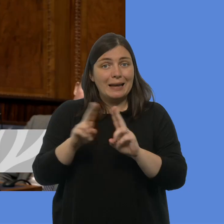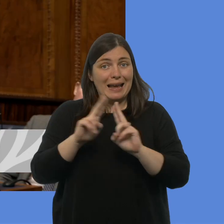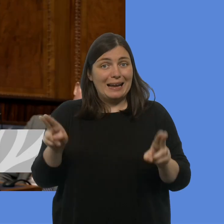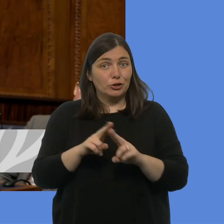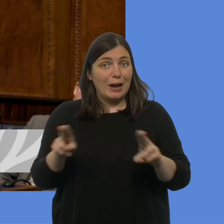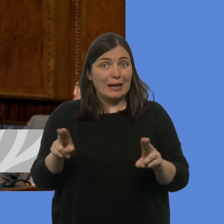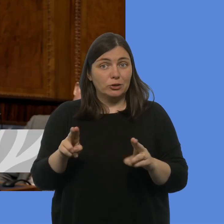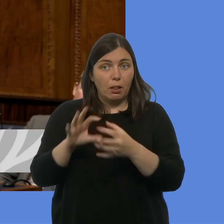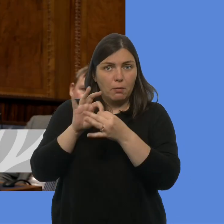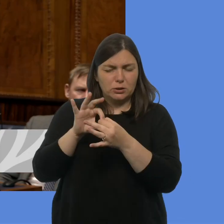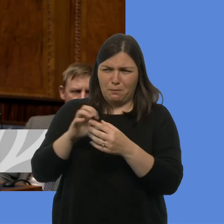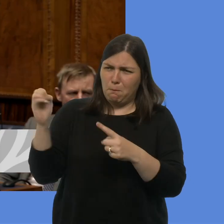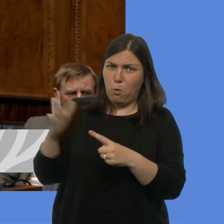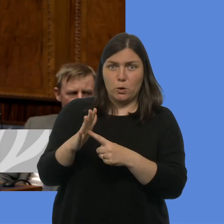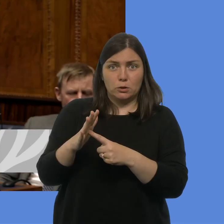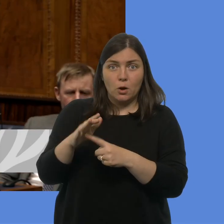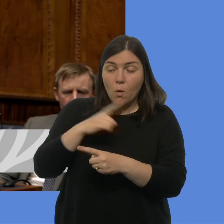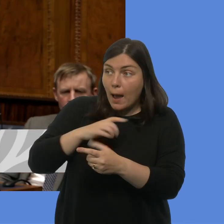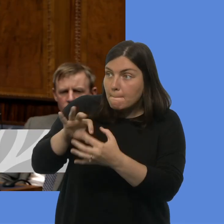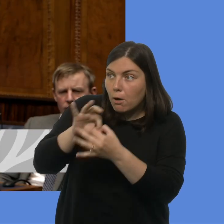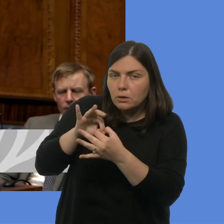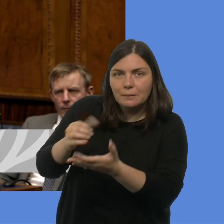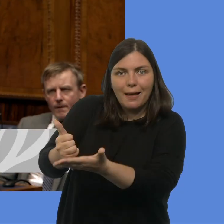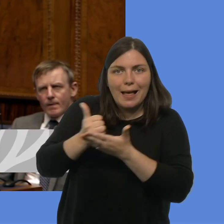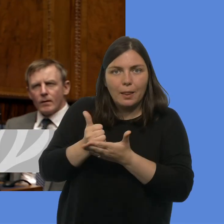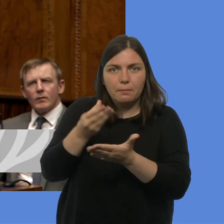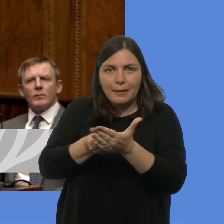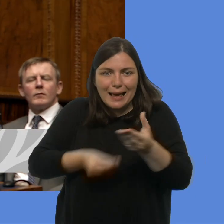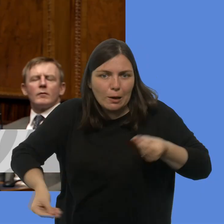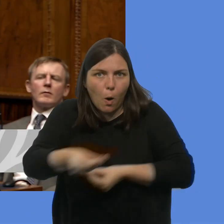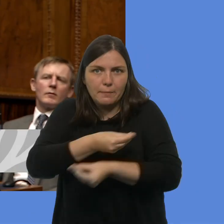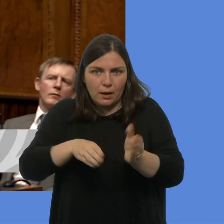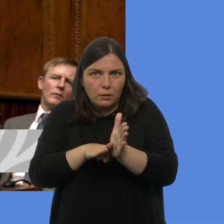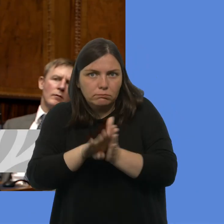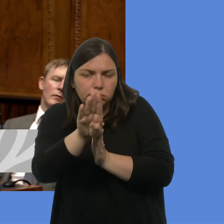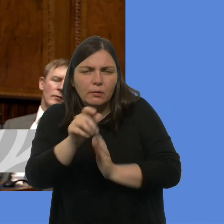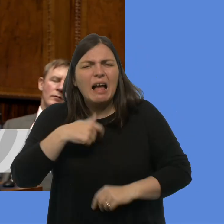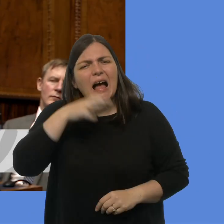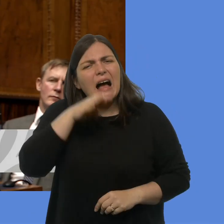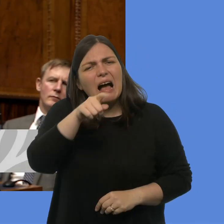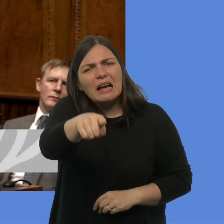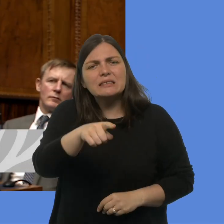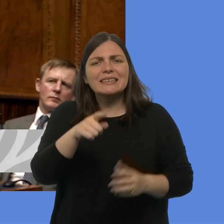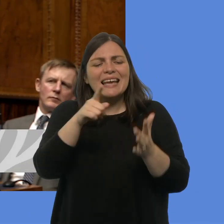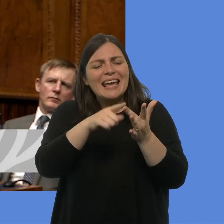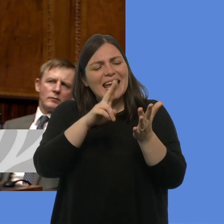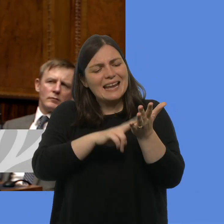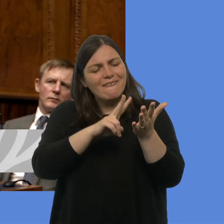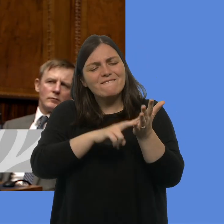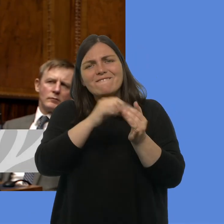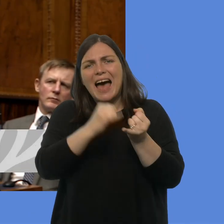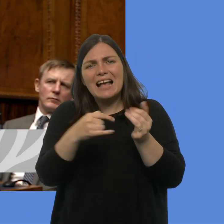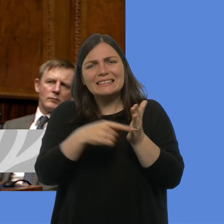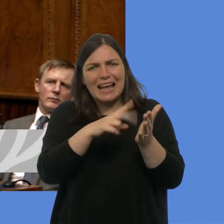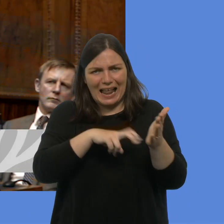can you outline what practical role Invest NI and tourism NI have played in shaping the